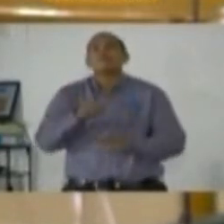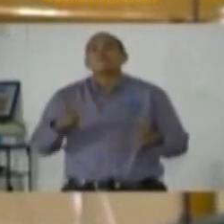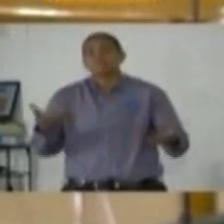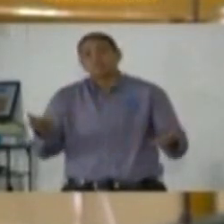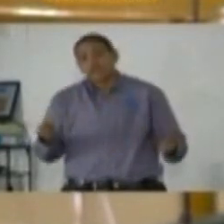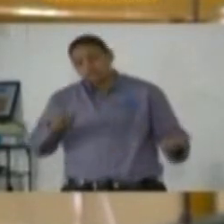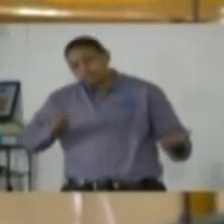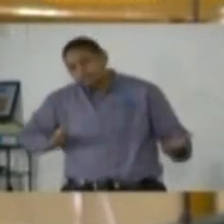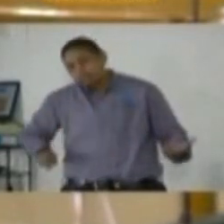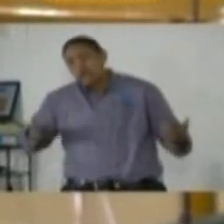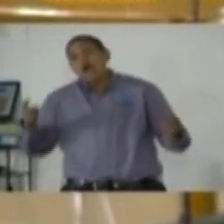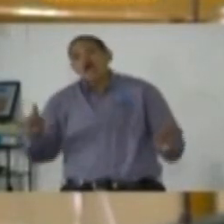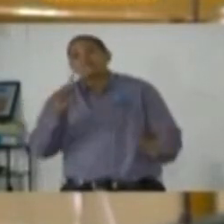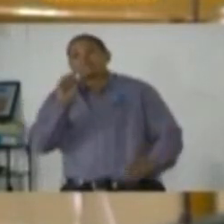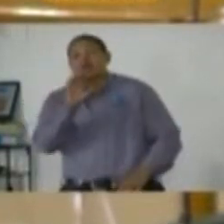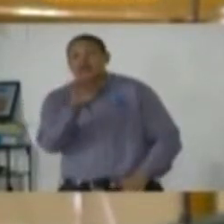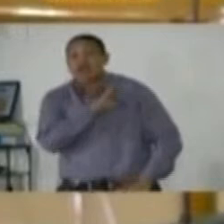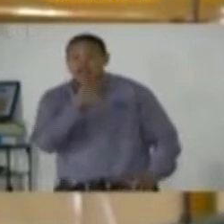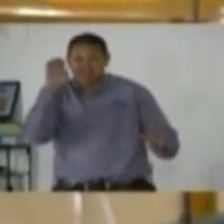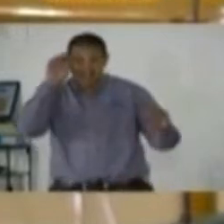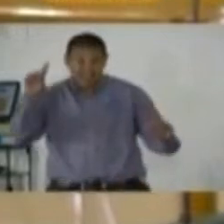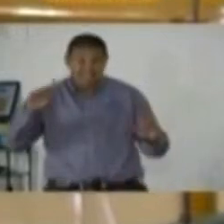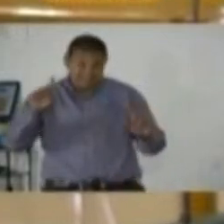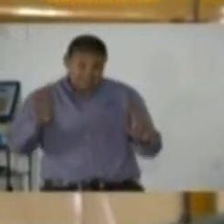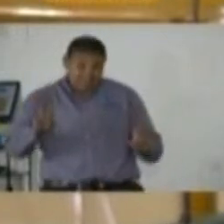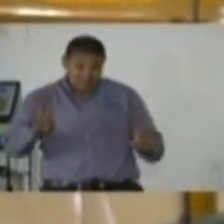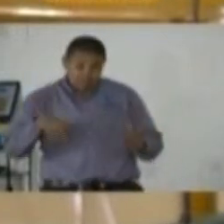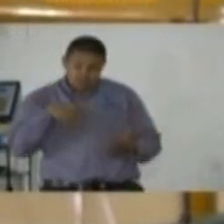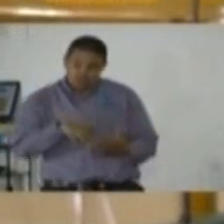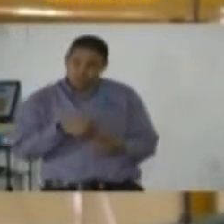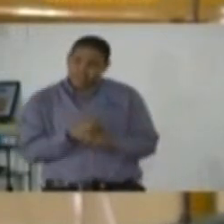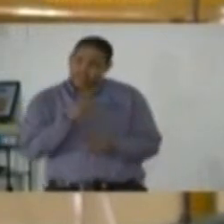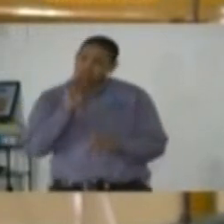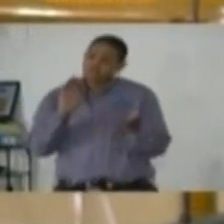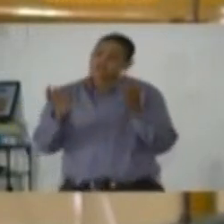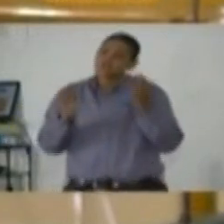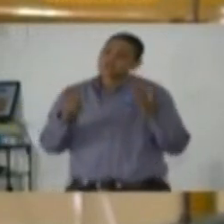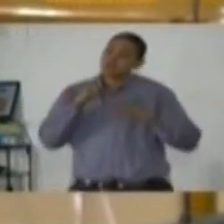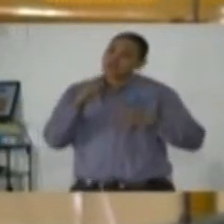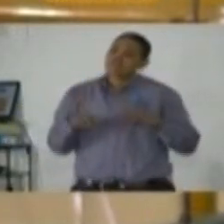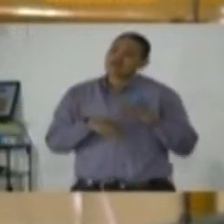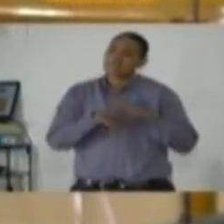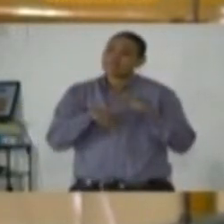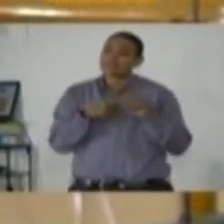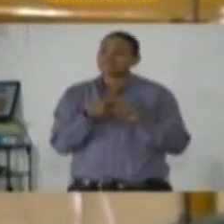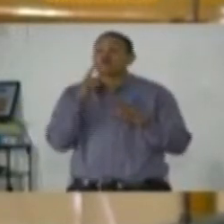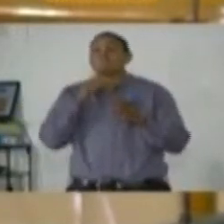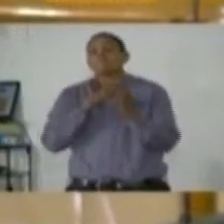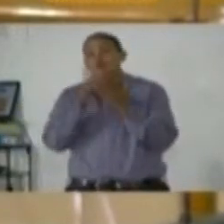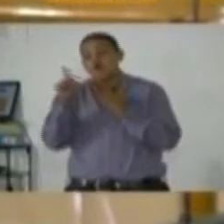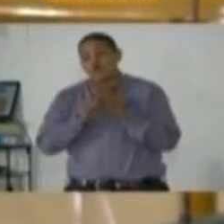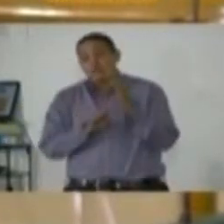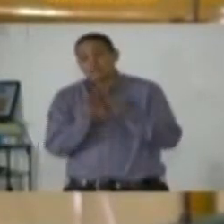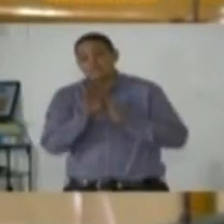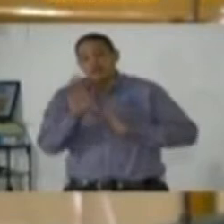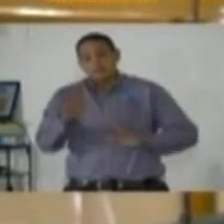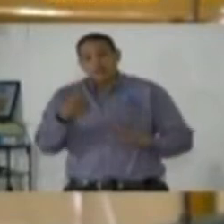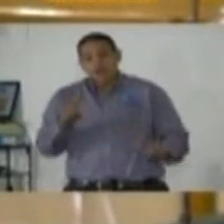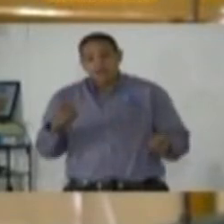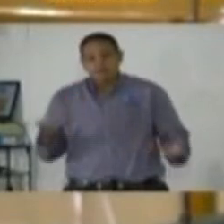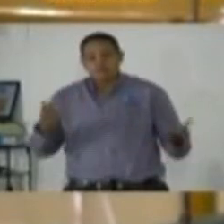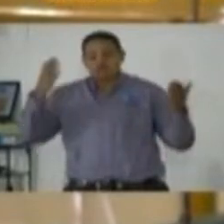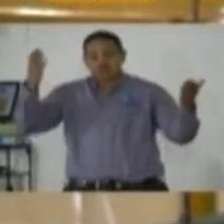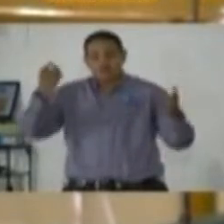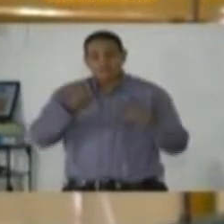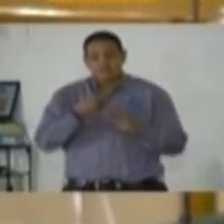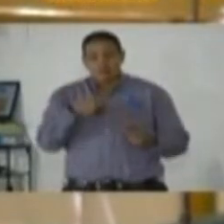A character education diagnostic study served as a basis to inform the program development. The recommendations from the